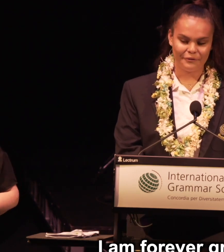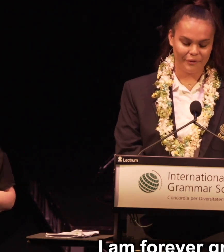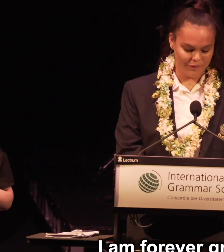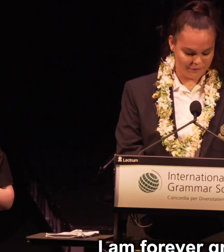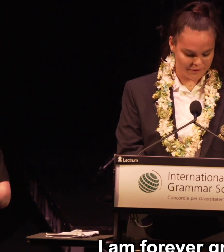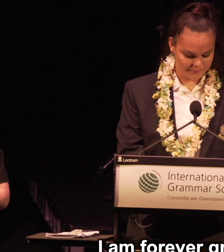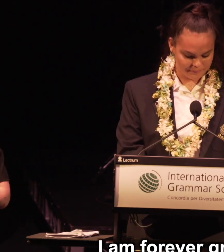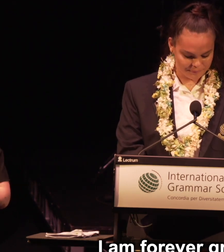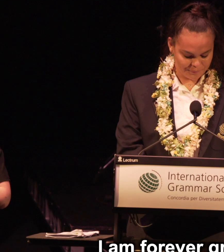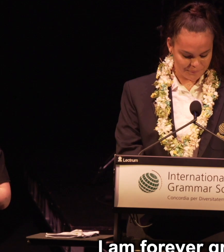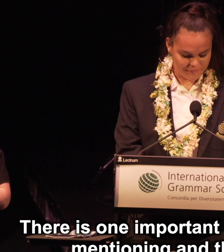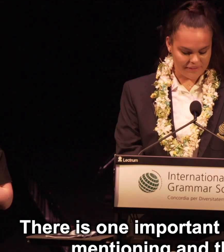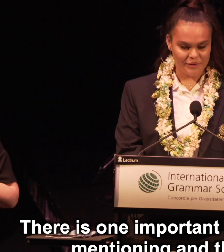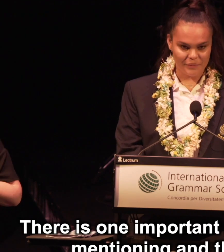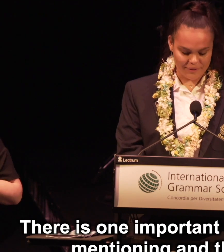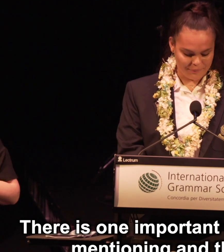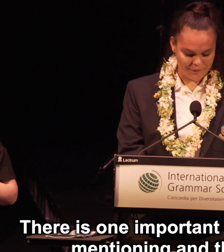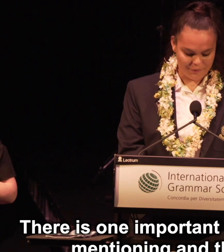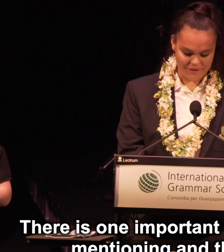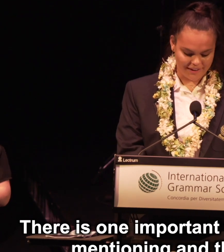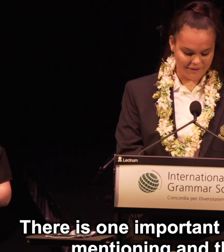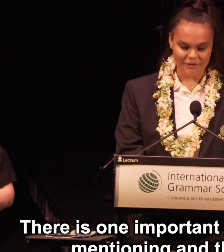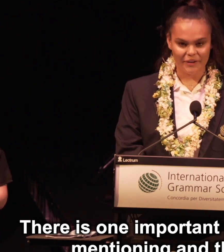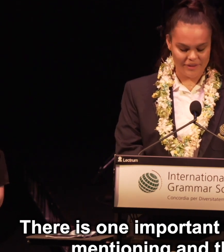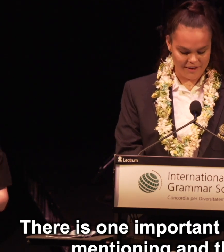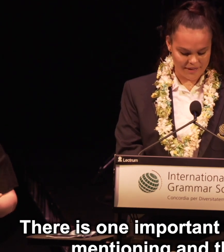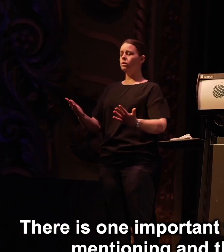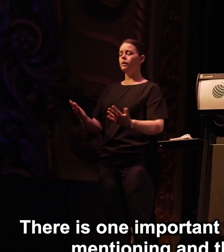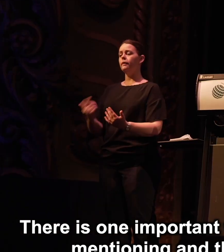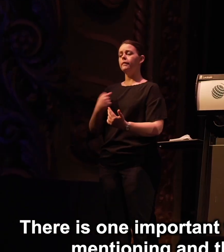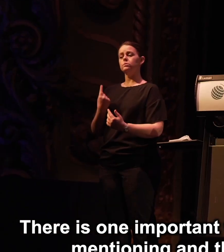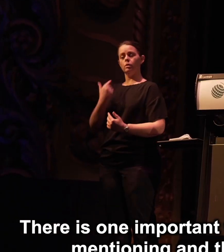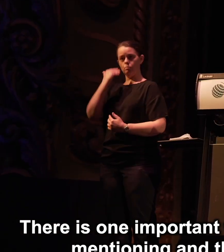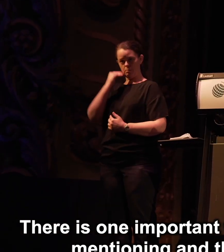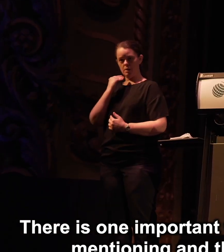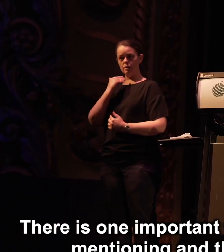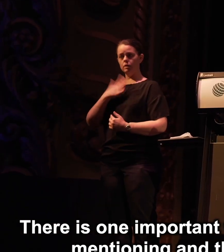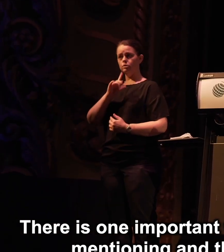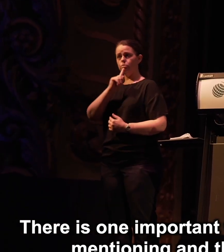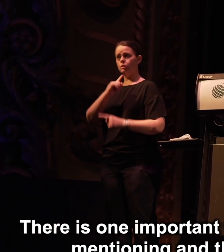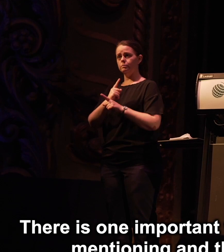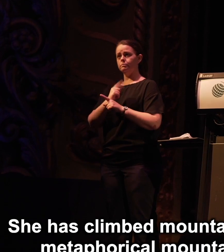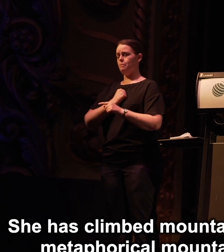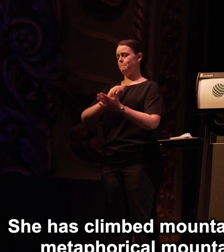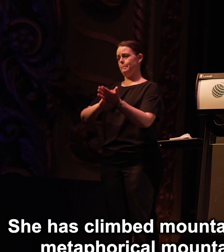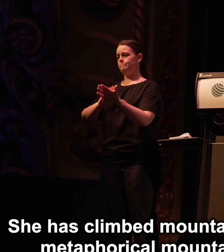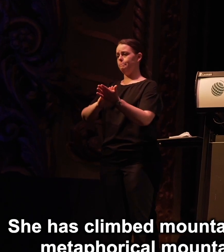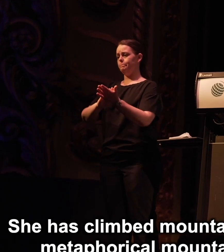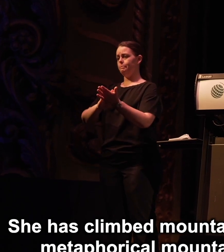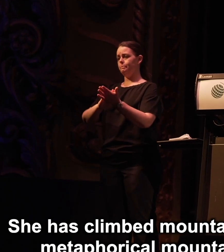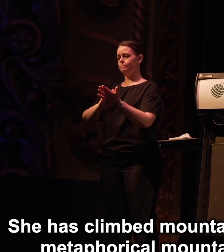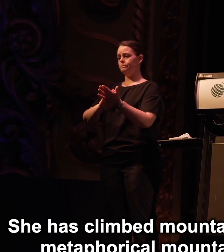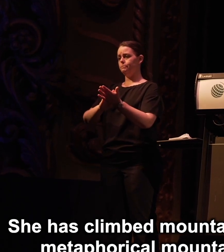forever grateful for all of you. And there is one important woman that I couldn't go without mentioning, and that woman is my mom. She has